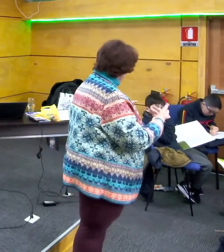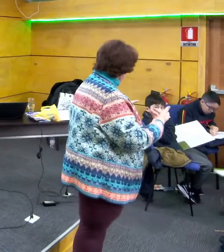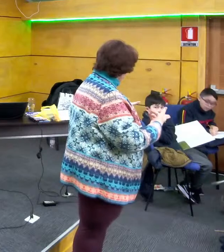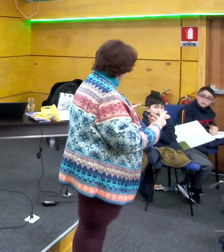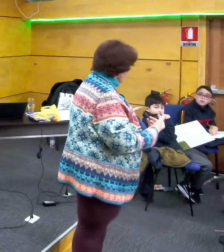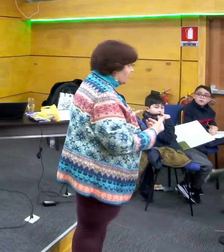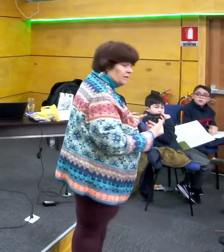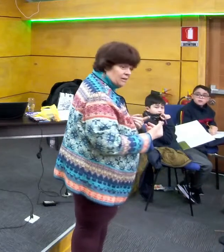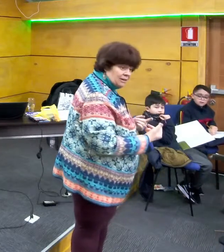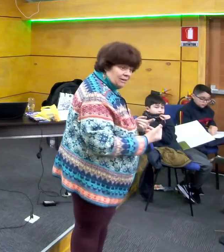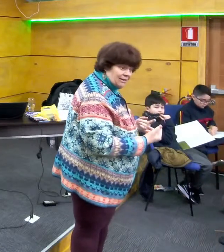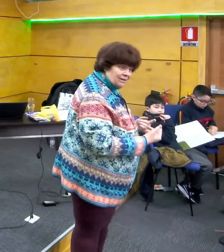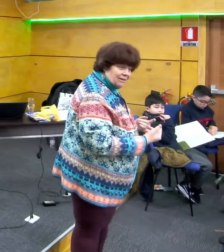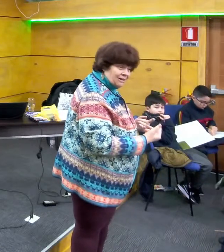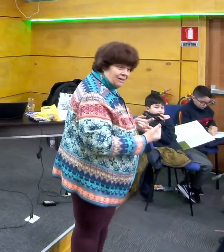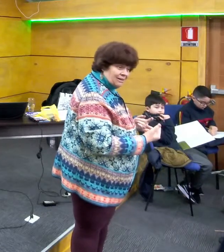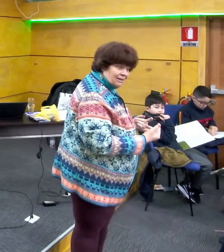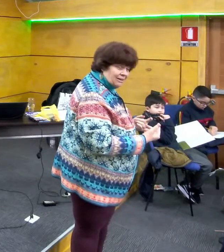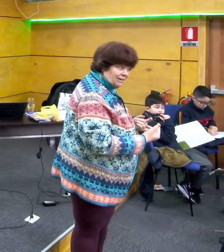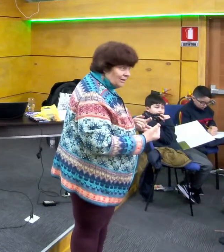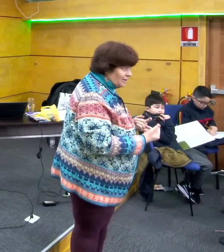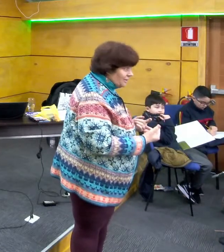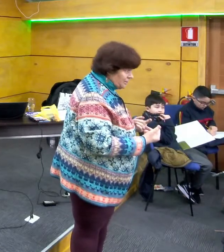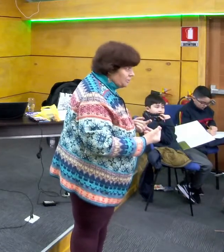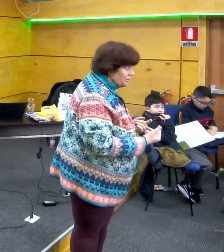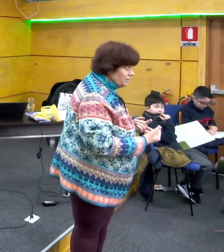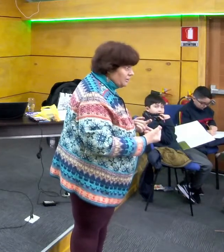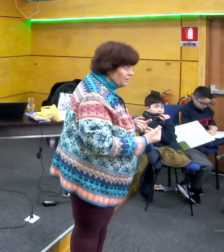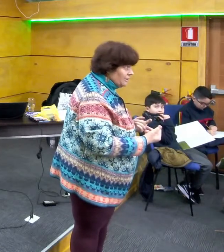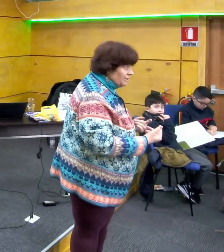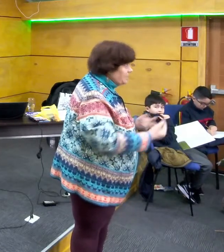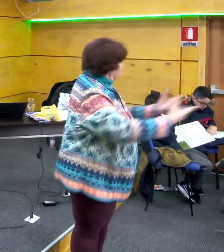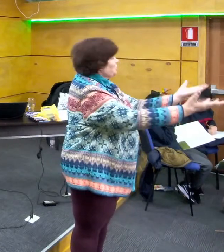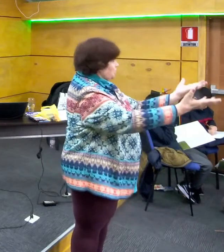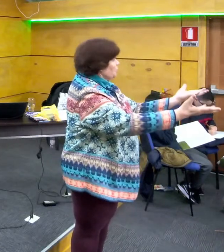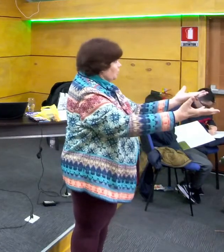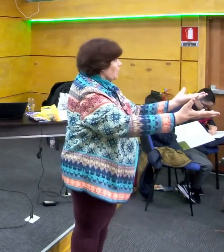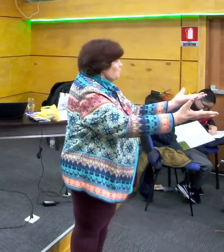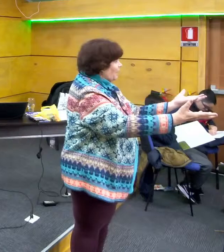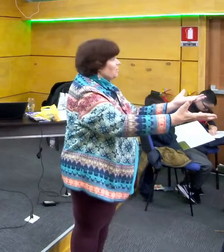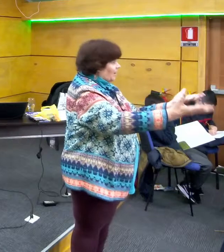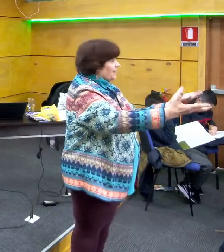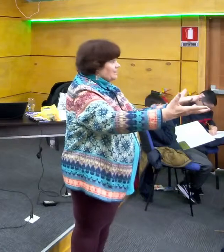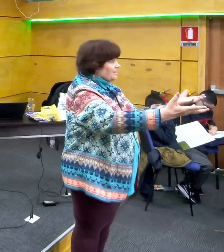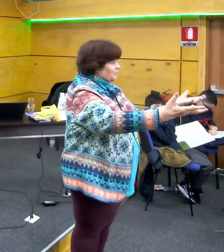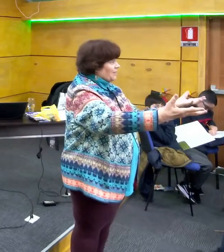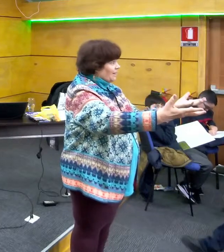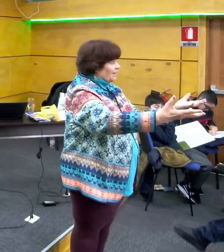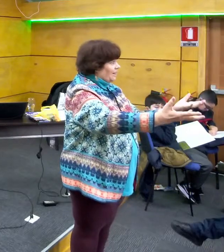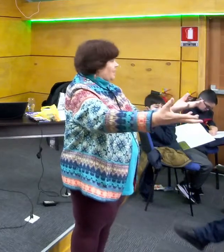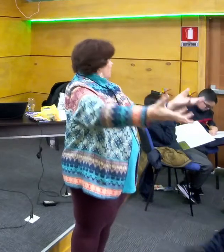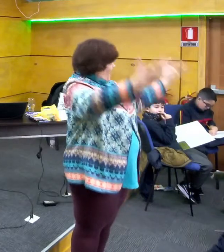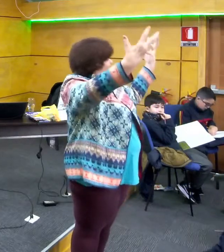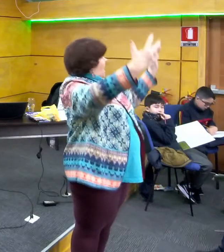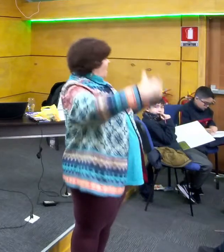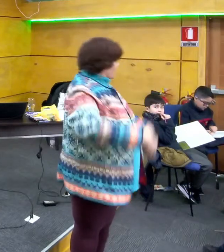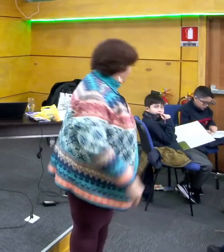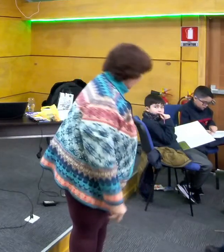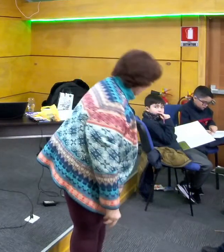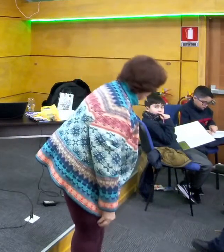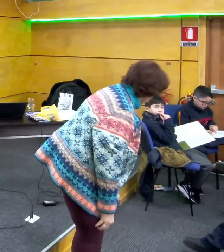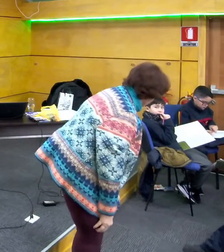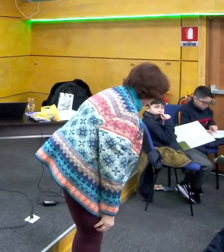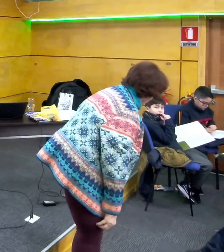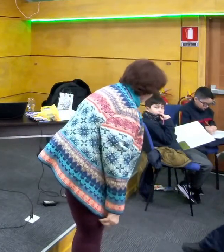her audience, everyone? Did she? Did she look up at her audience, everyone?